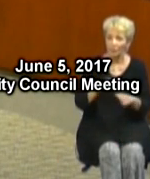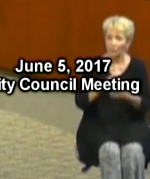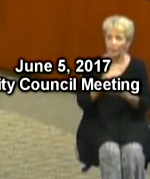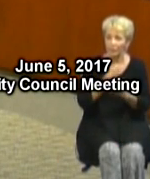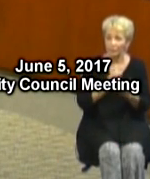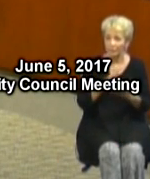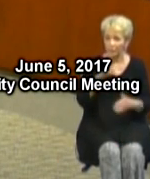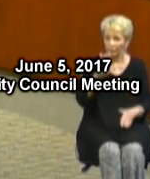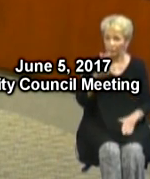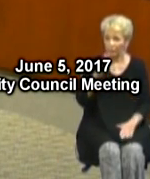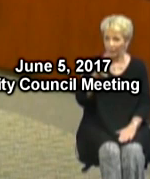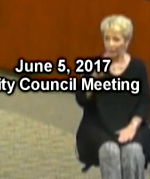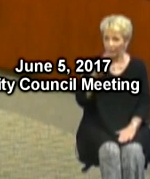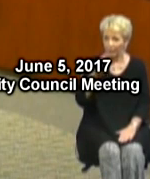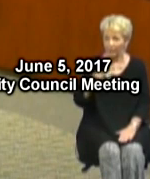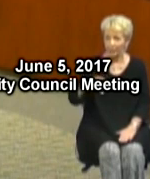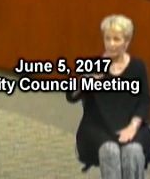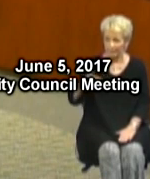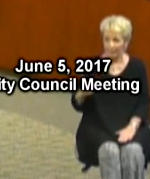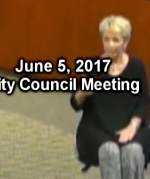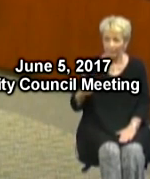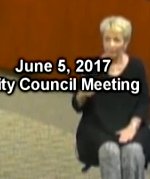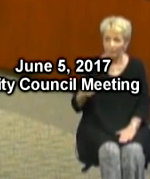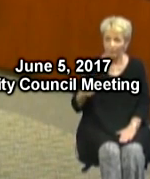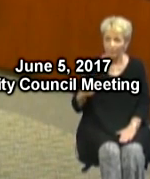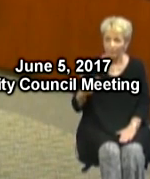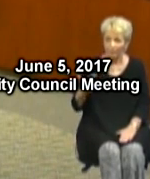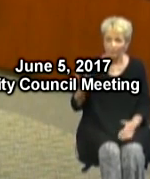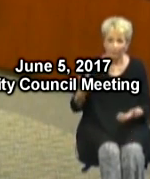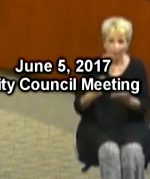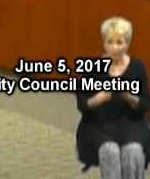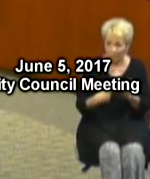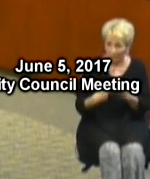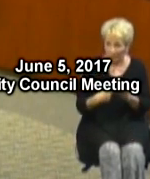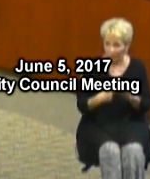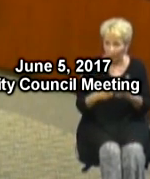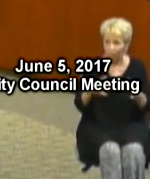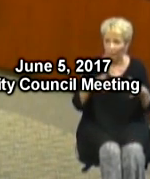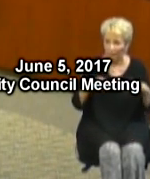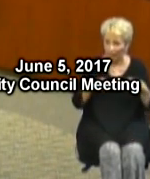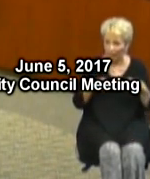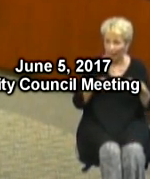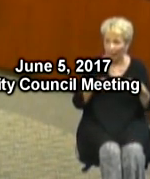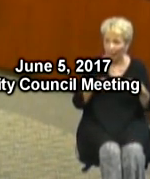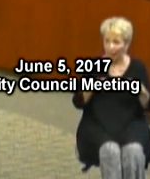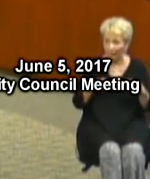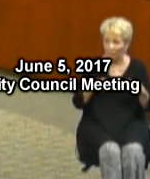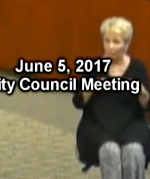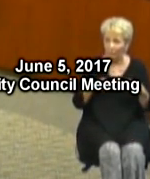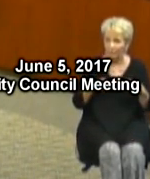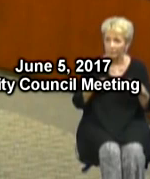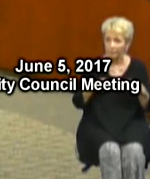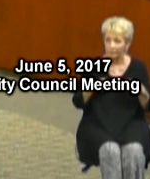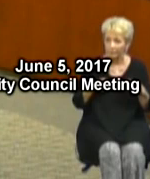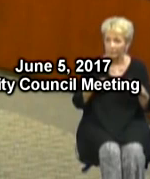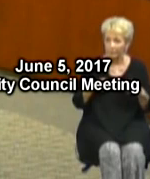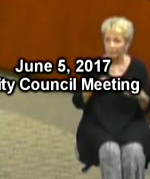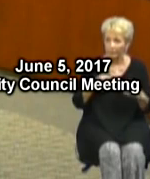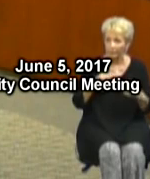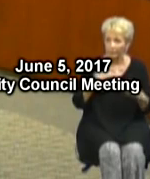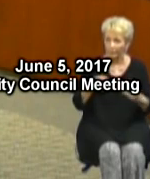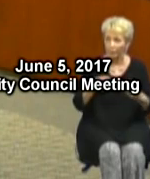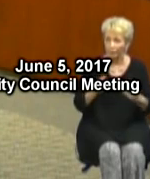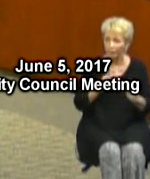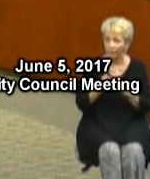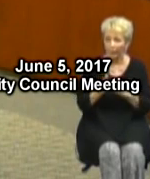Vine Arden Road. Second. A motion and a second. Any discussion? All in favor, please signify by saying aye. Aye. Motion